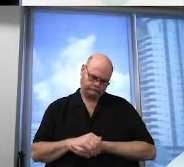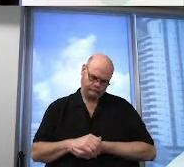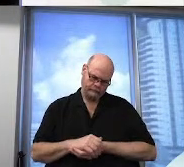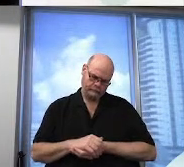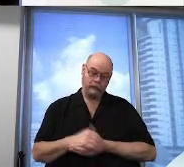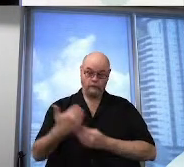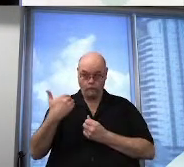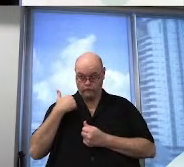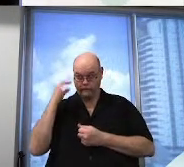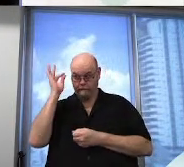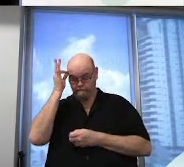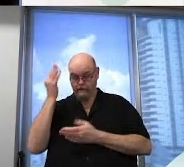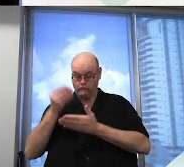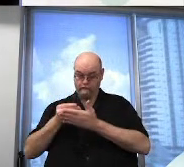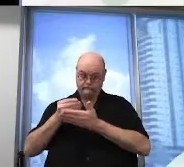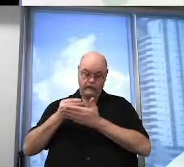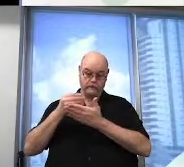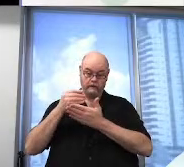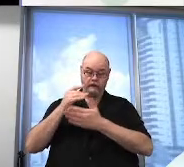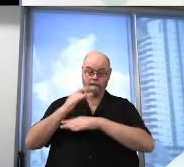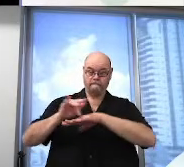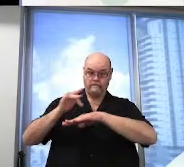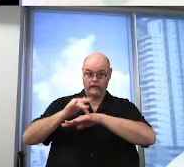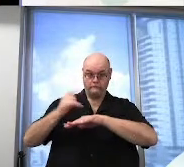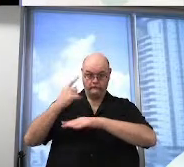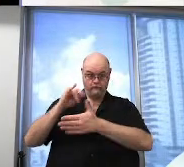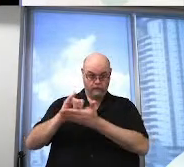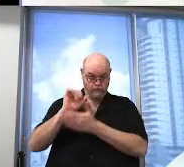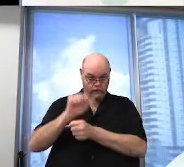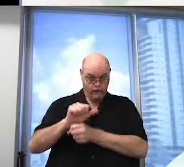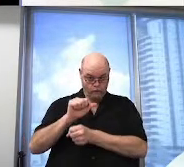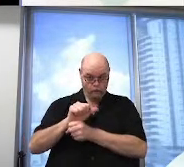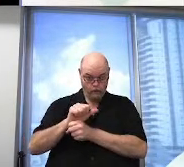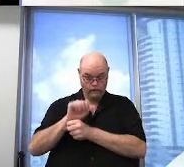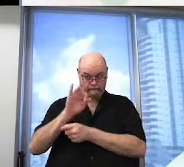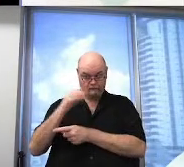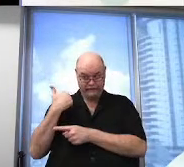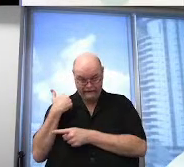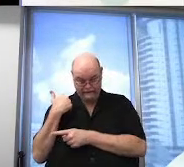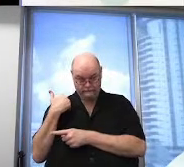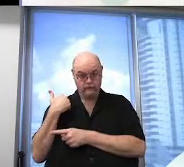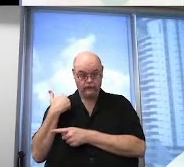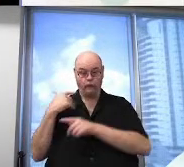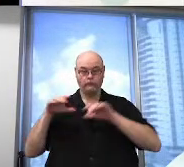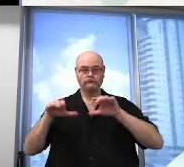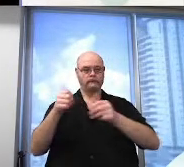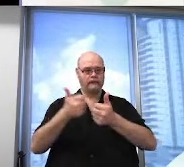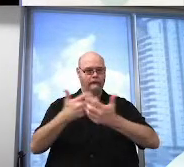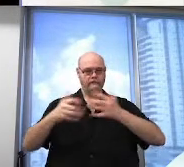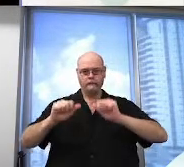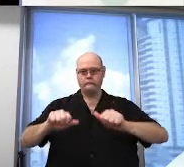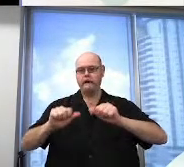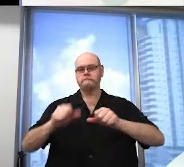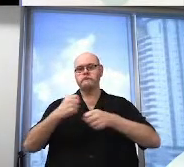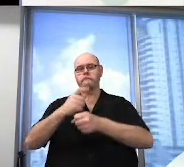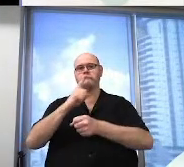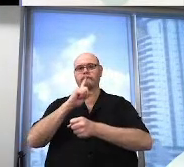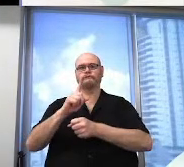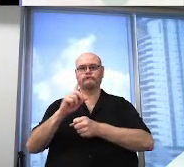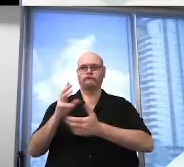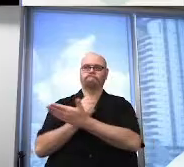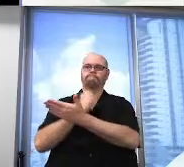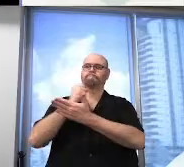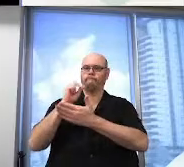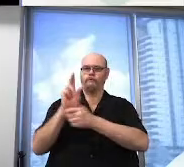have federal funding available to do that work, we should be doing everything we possibly can to try and make use